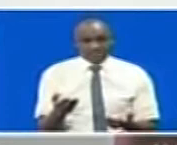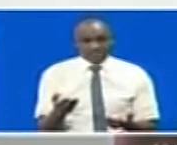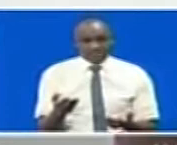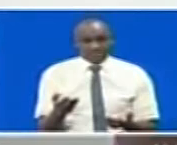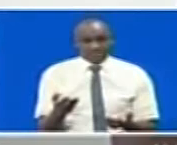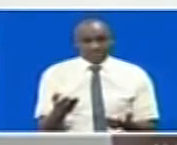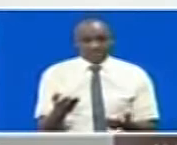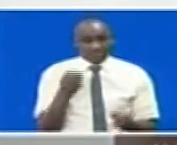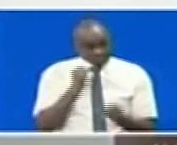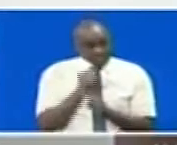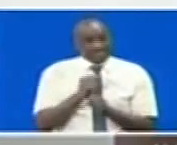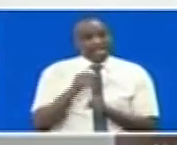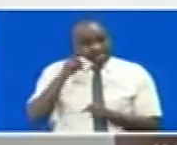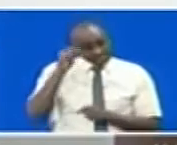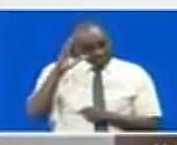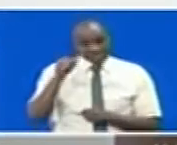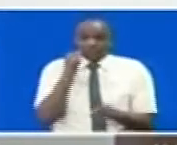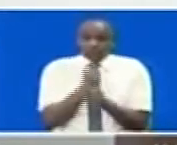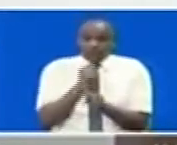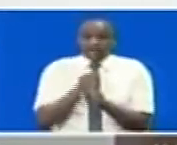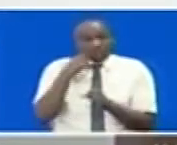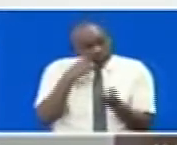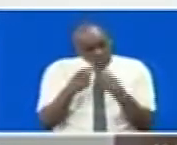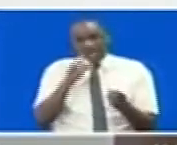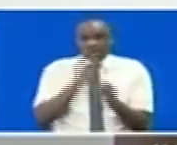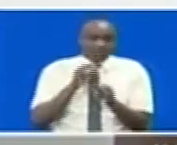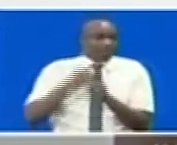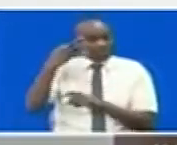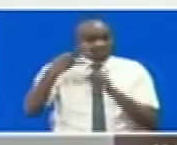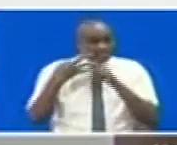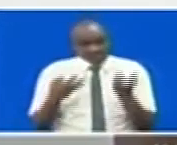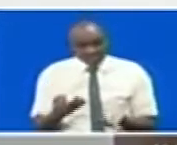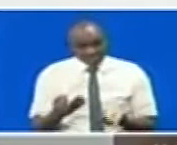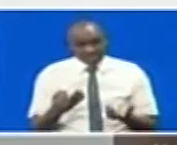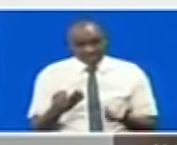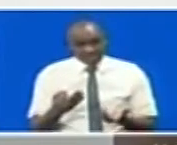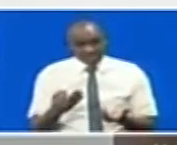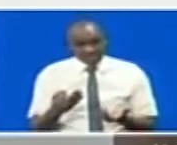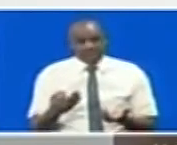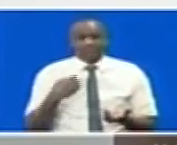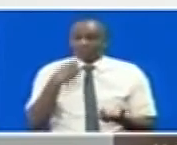that makes NCIC operate or operate inadequately. I have met